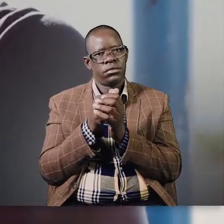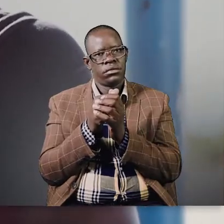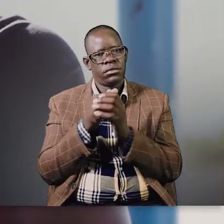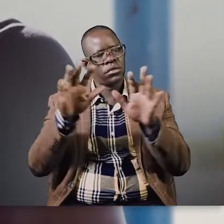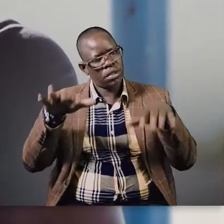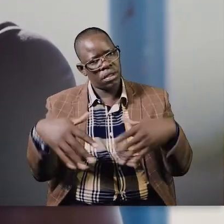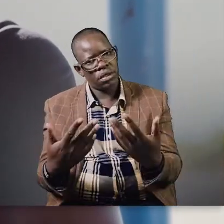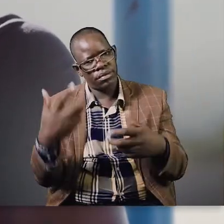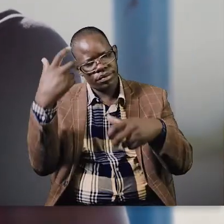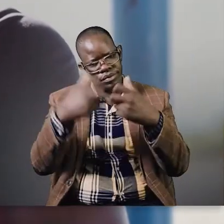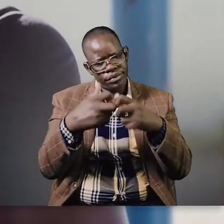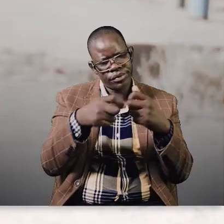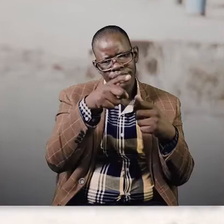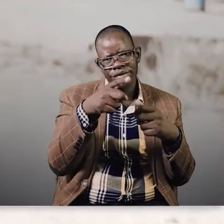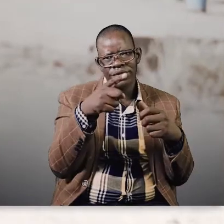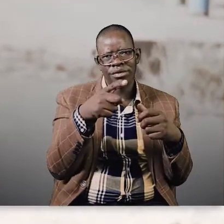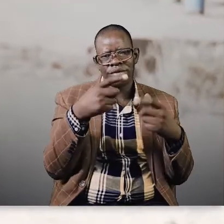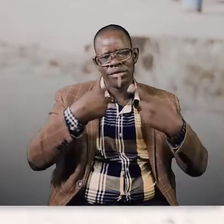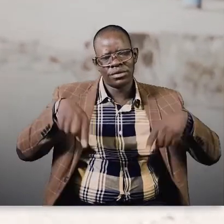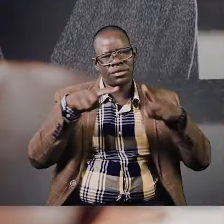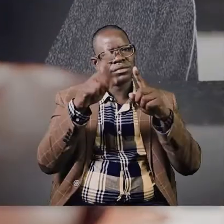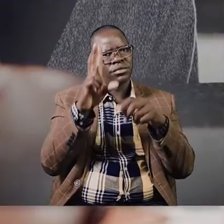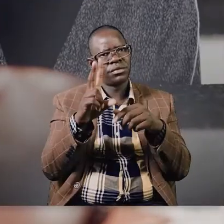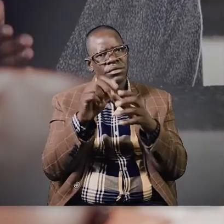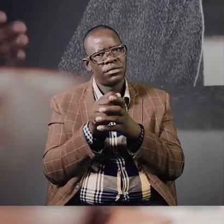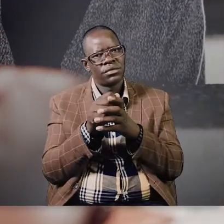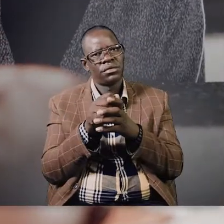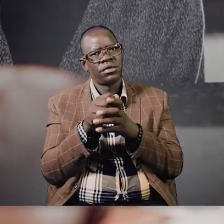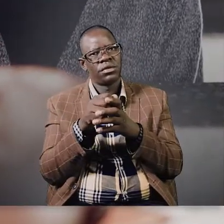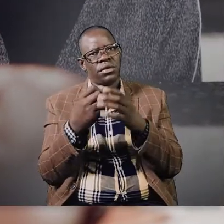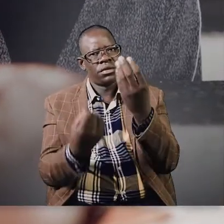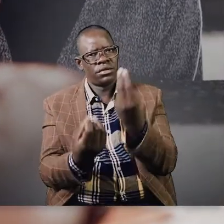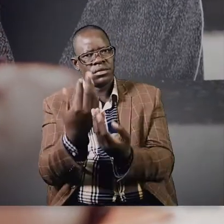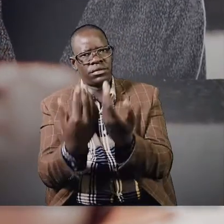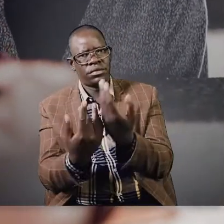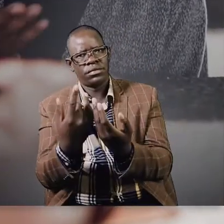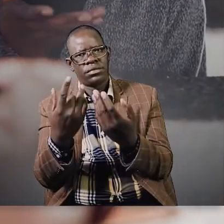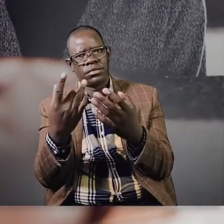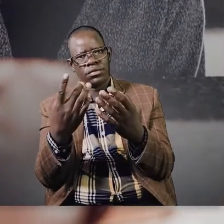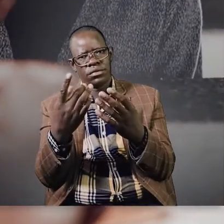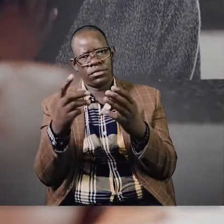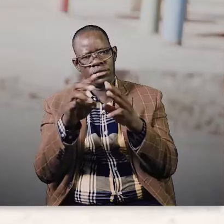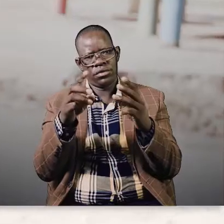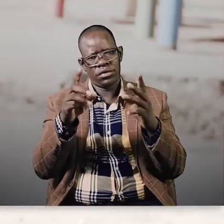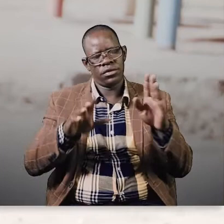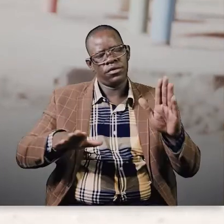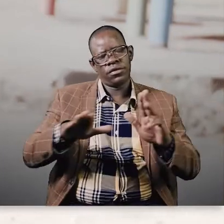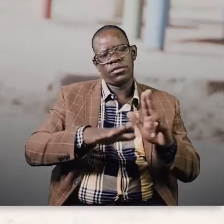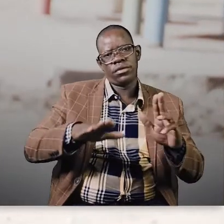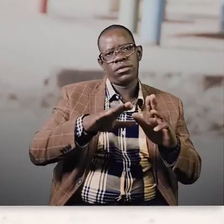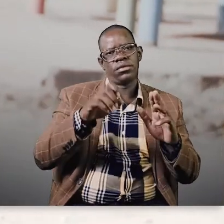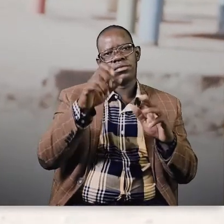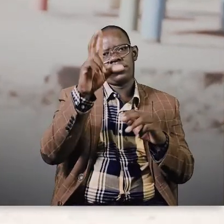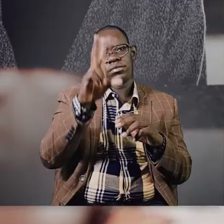And how do these causes affect us? Well, these gases, smoke and dust can be very harmful to the environment and to people.